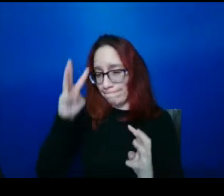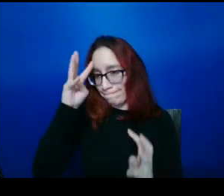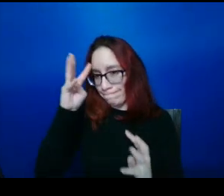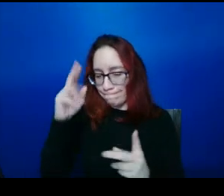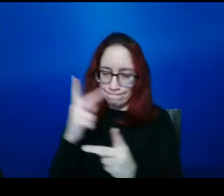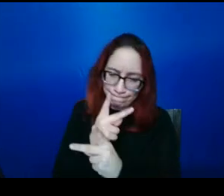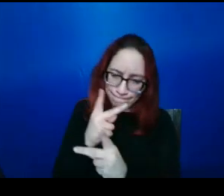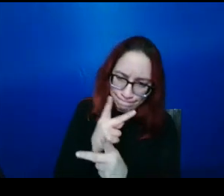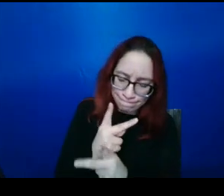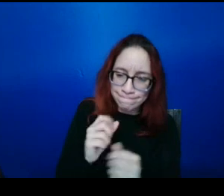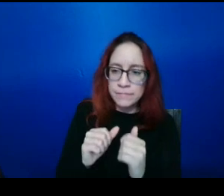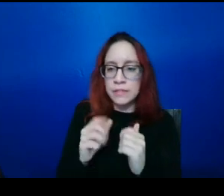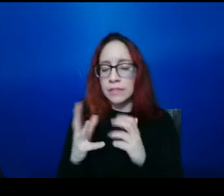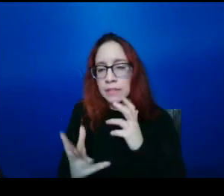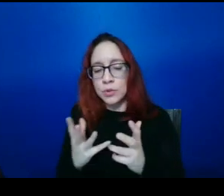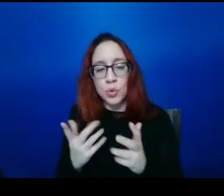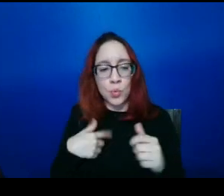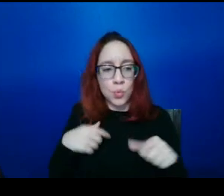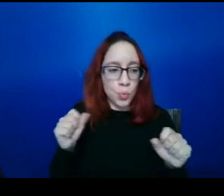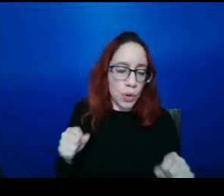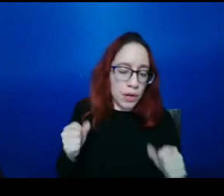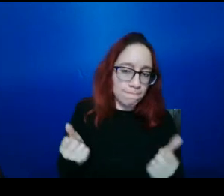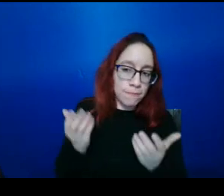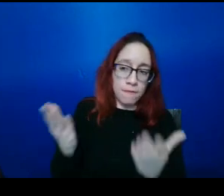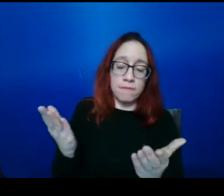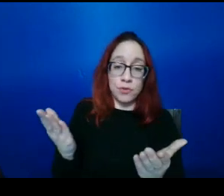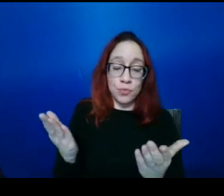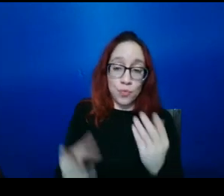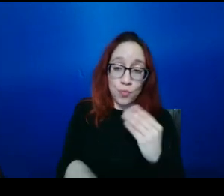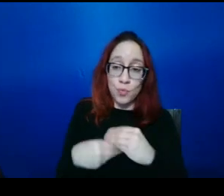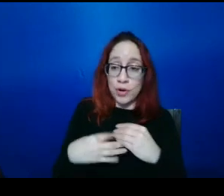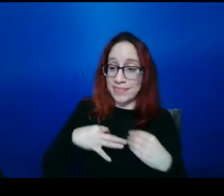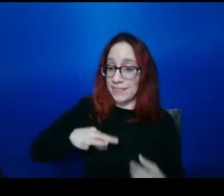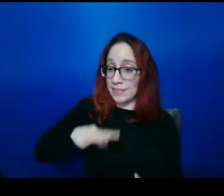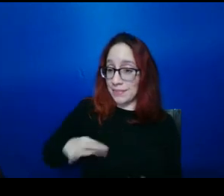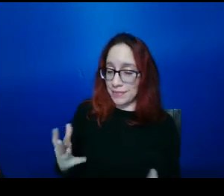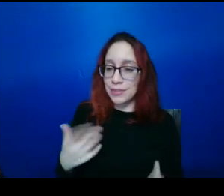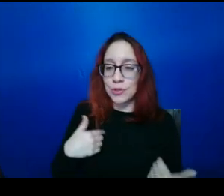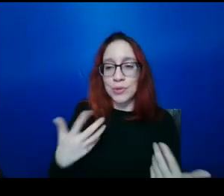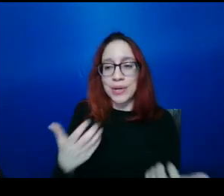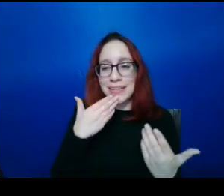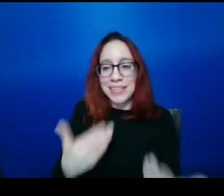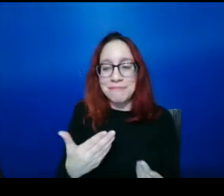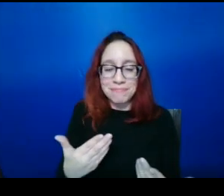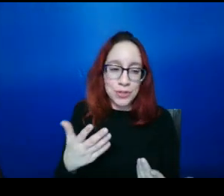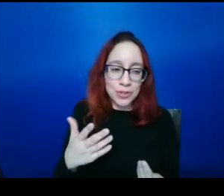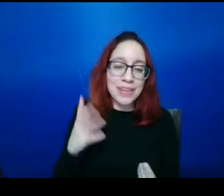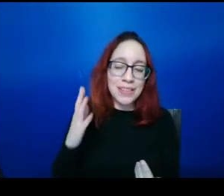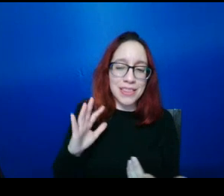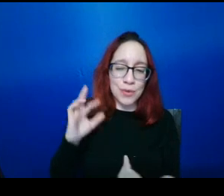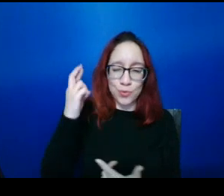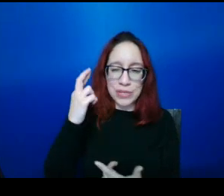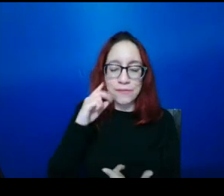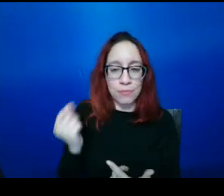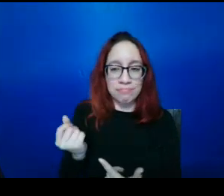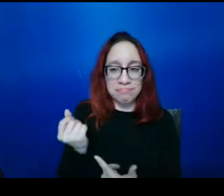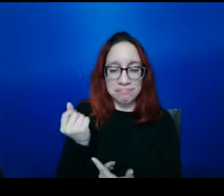finding ways that we can offer some additional incentives. So I want to thank you for that. But that was the reason for my bringing it